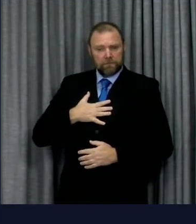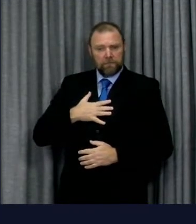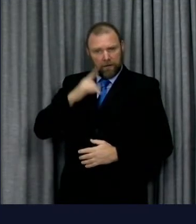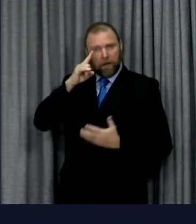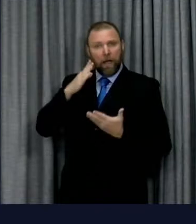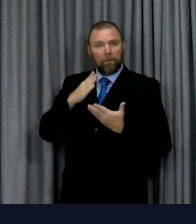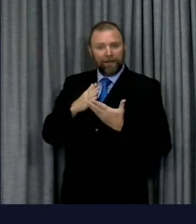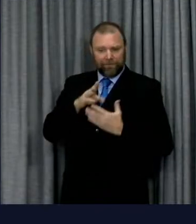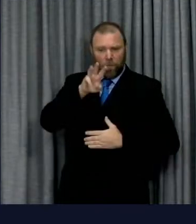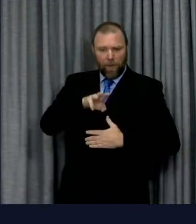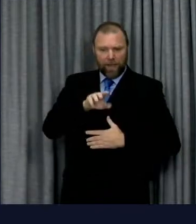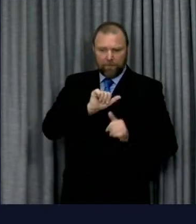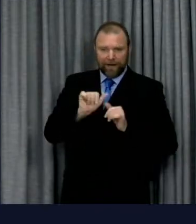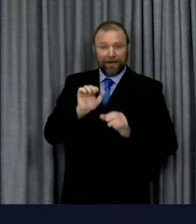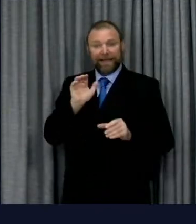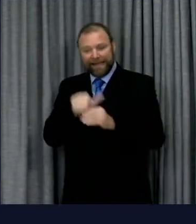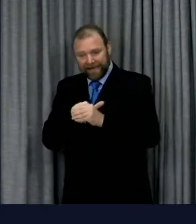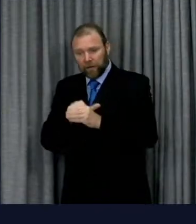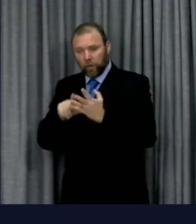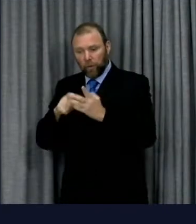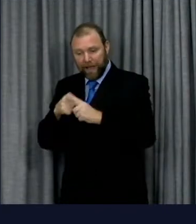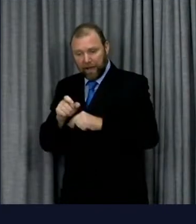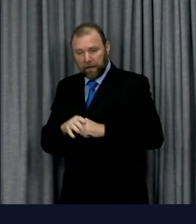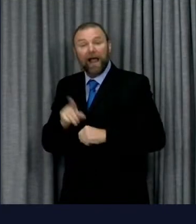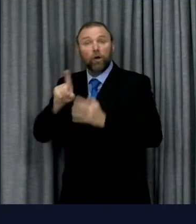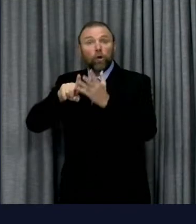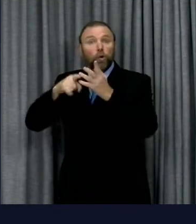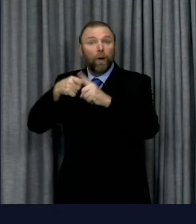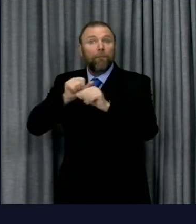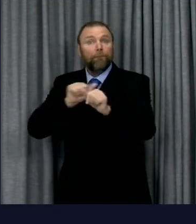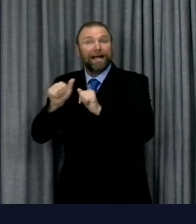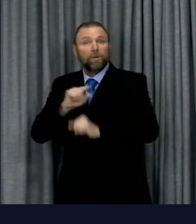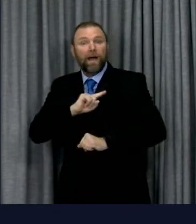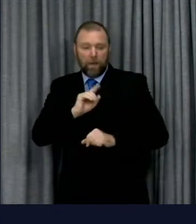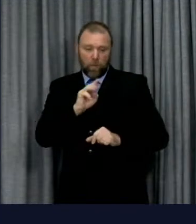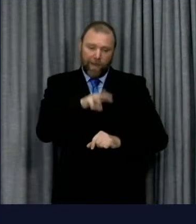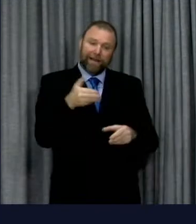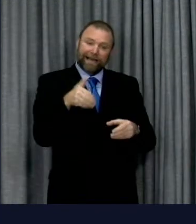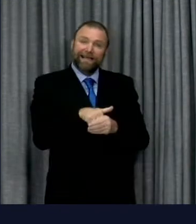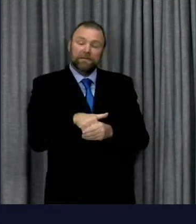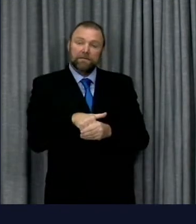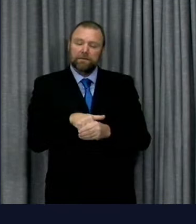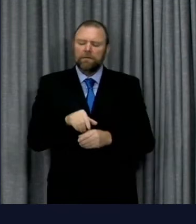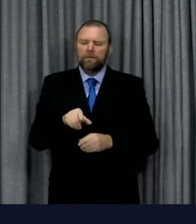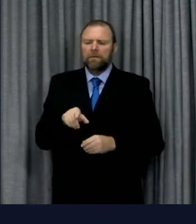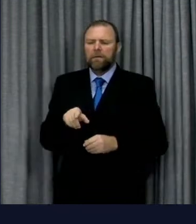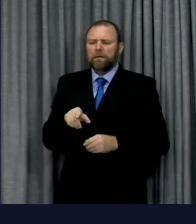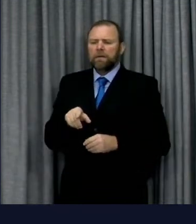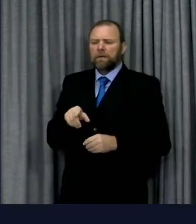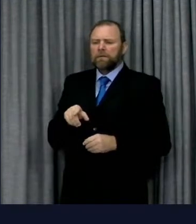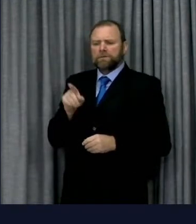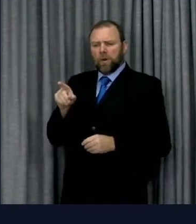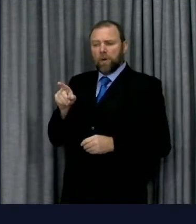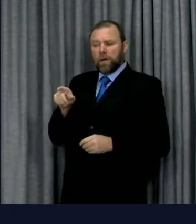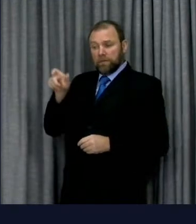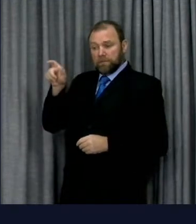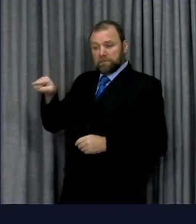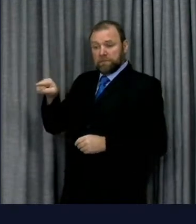United Kingdom is better off for having Wales in it, then having a government that is so deeply